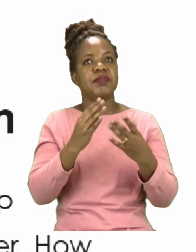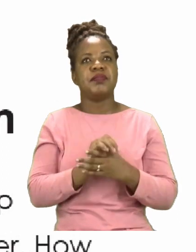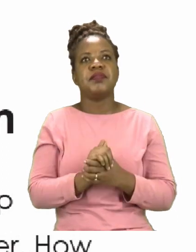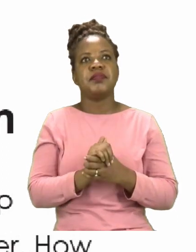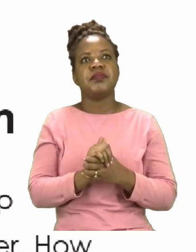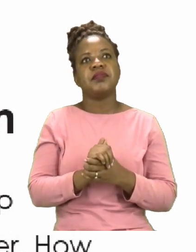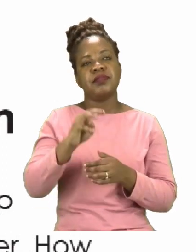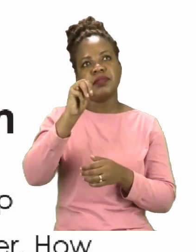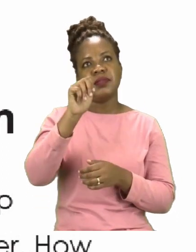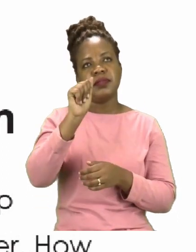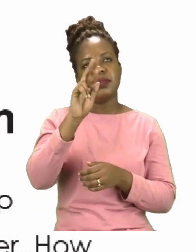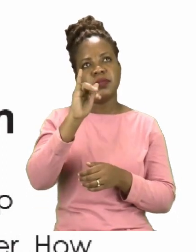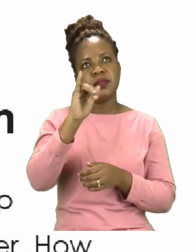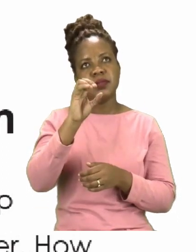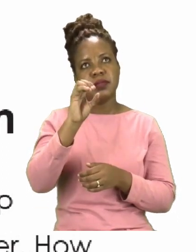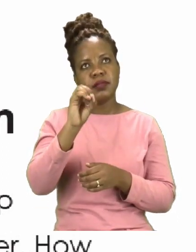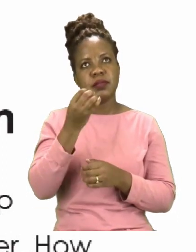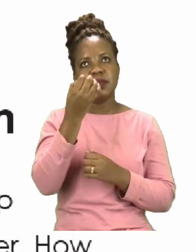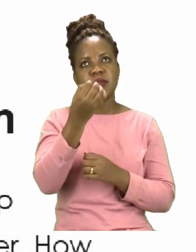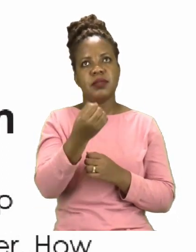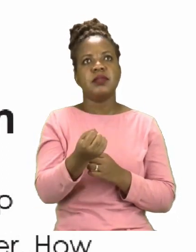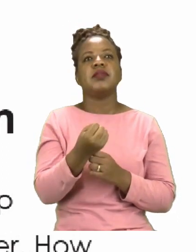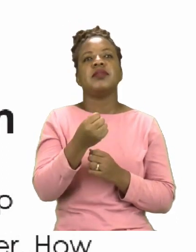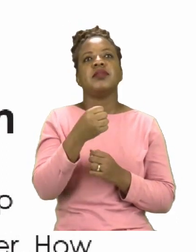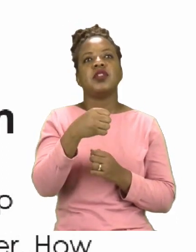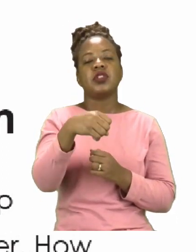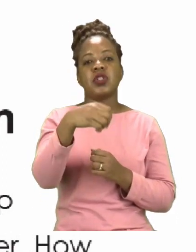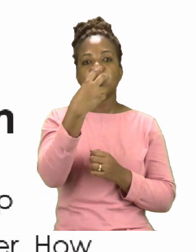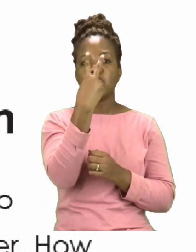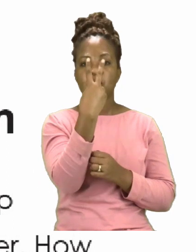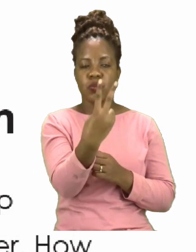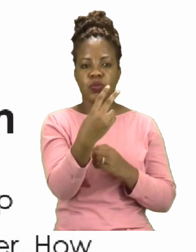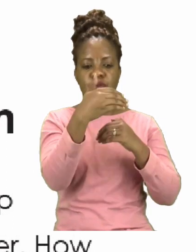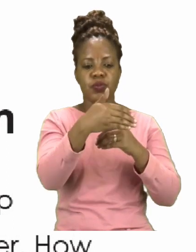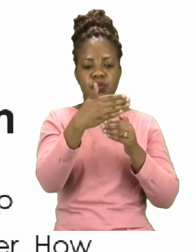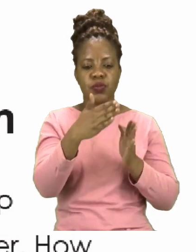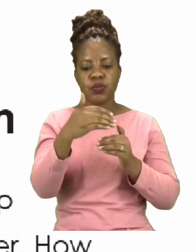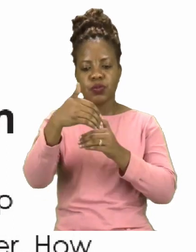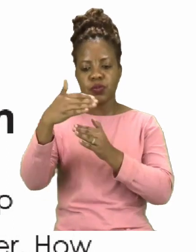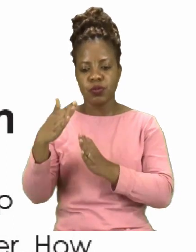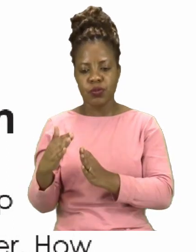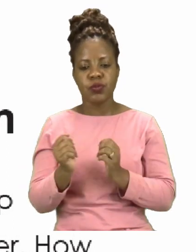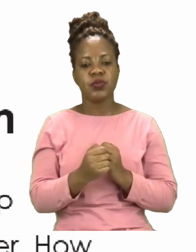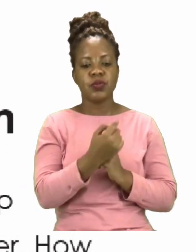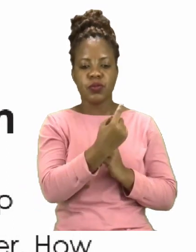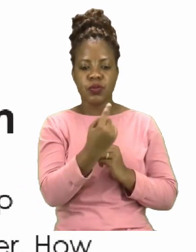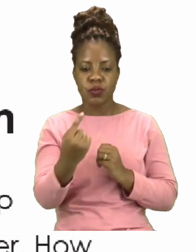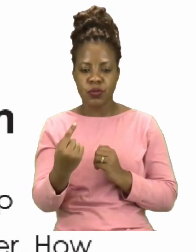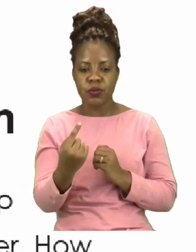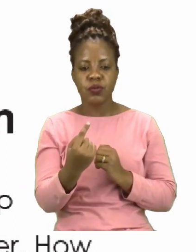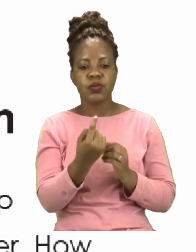Mario had 2 boxes of pencils with 40 pencils in